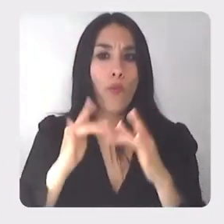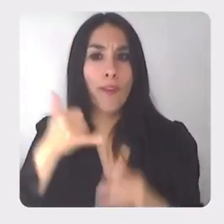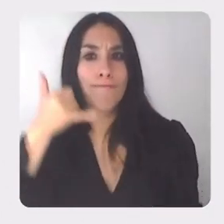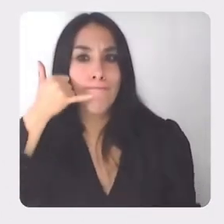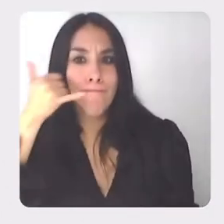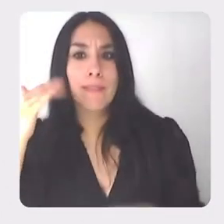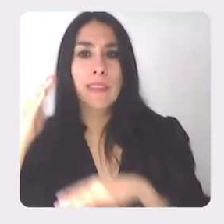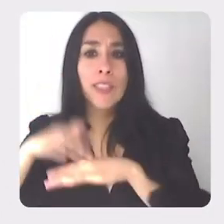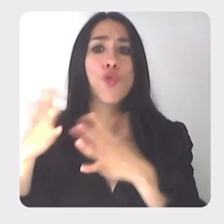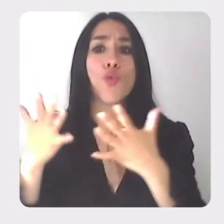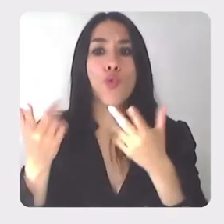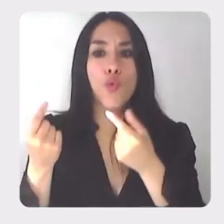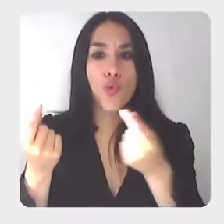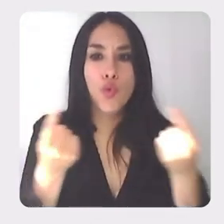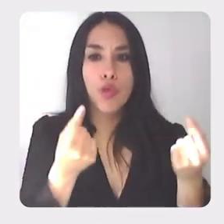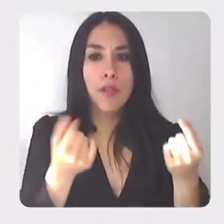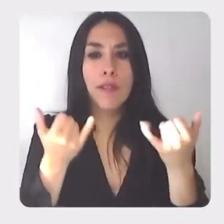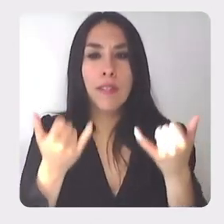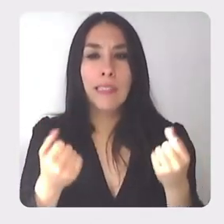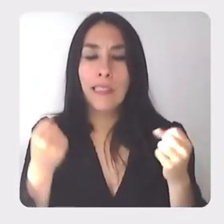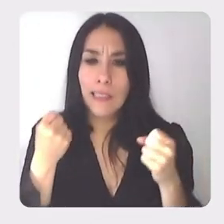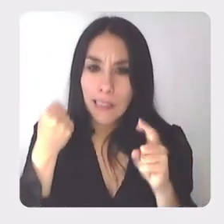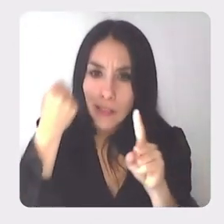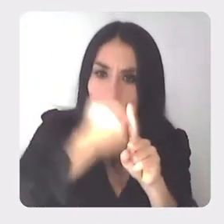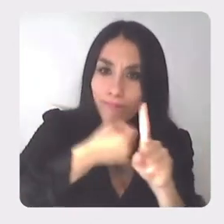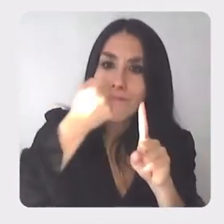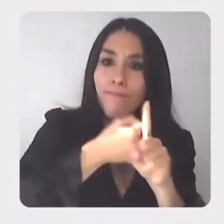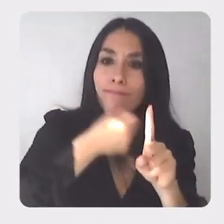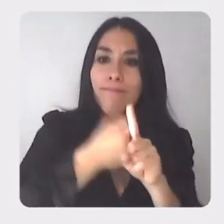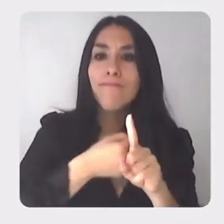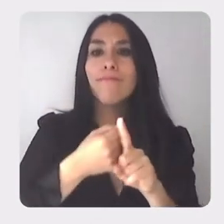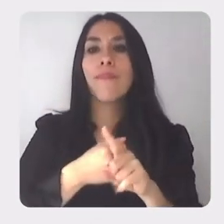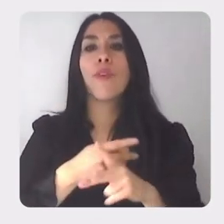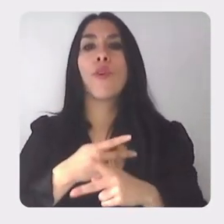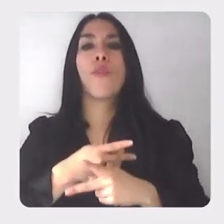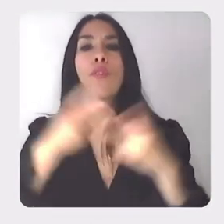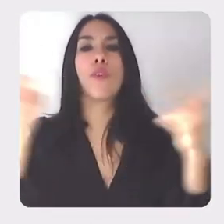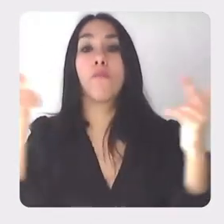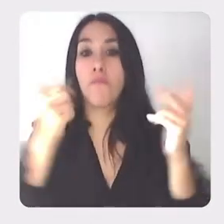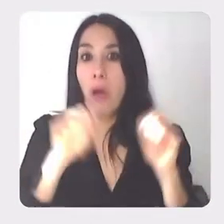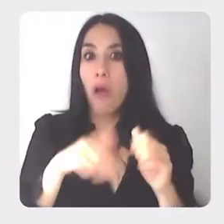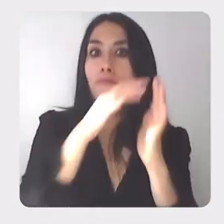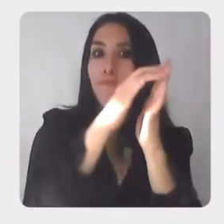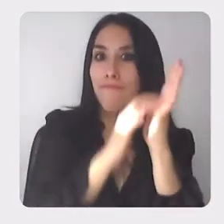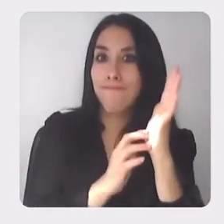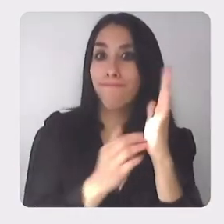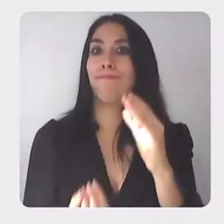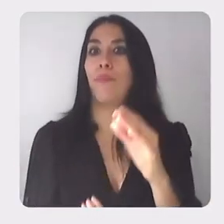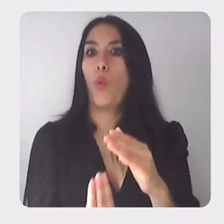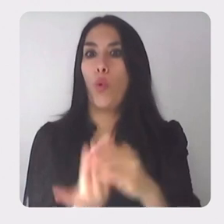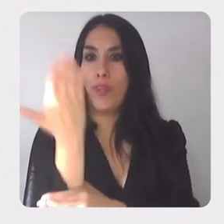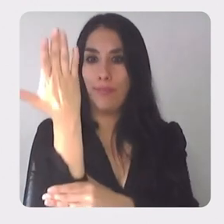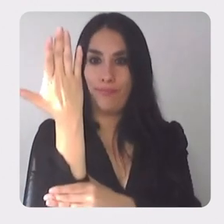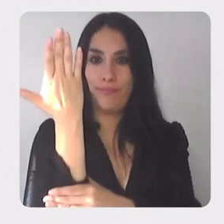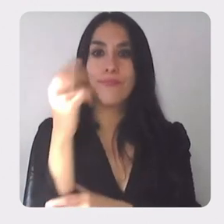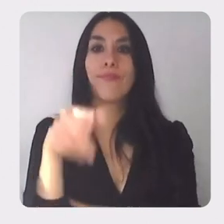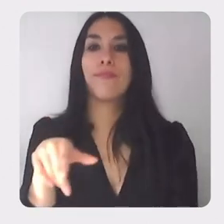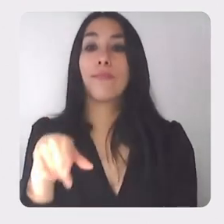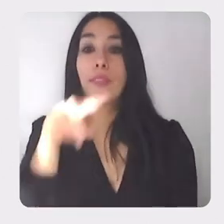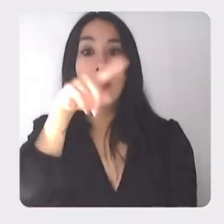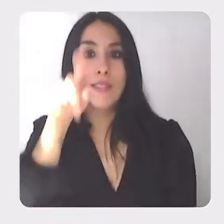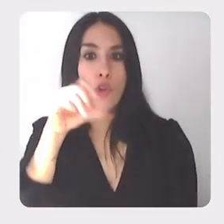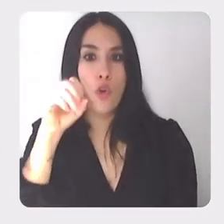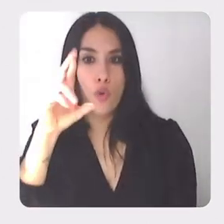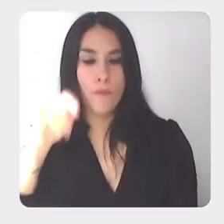mess with someone's trust. Holy, will you win a waste? Naked and afraid that all the doors are